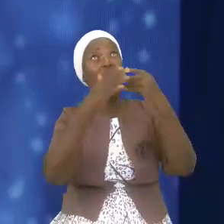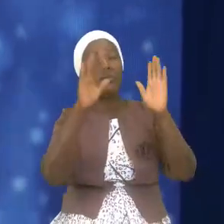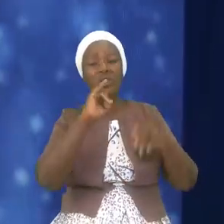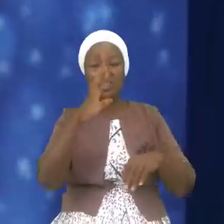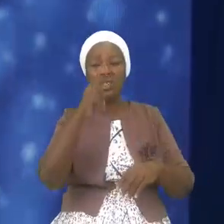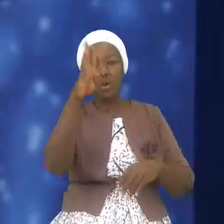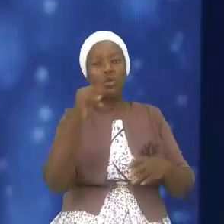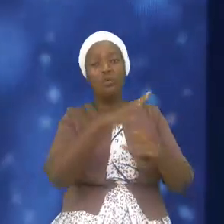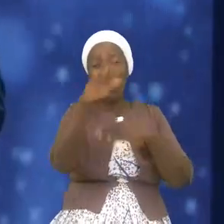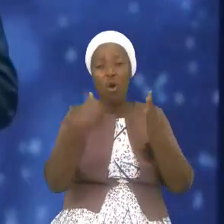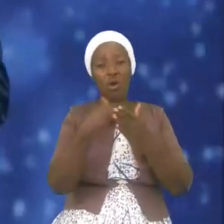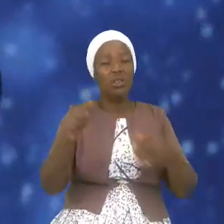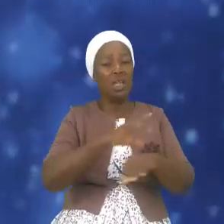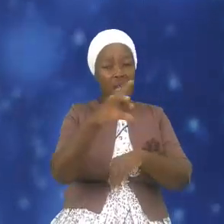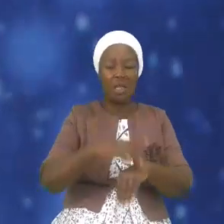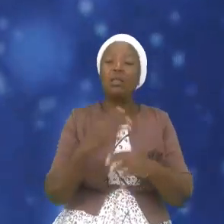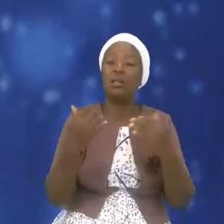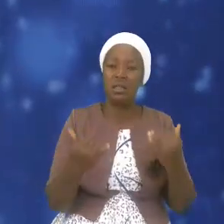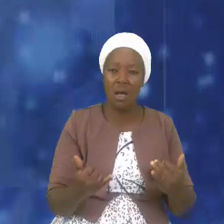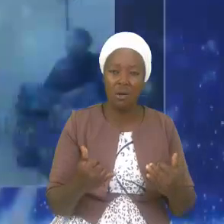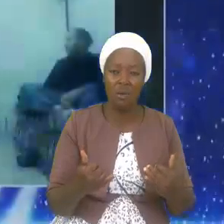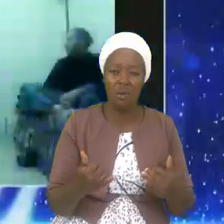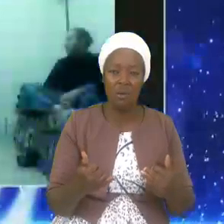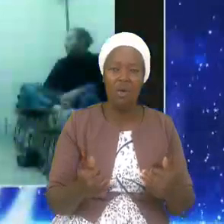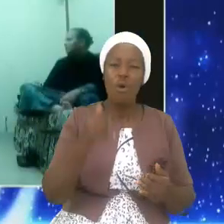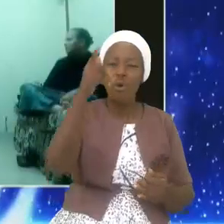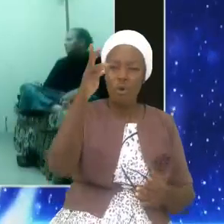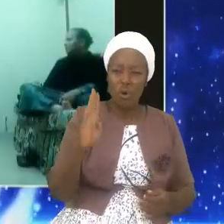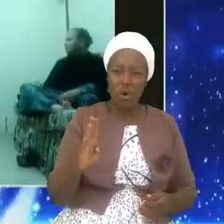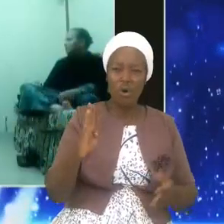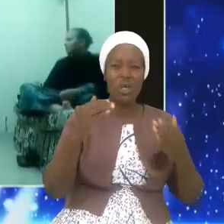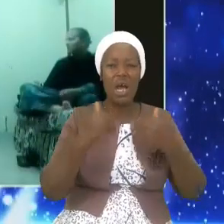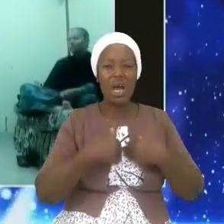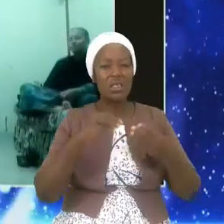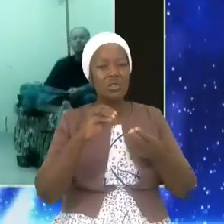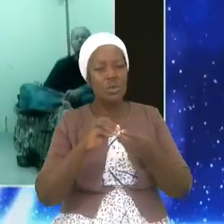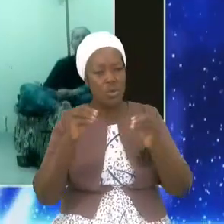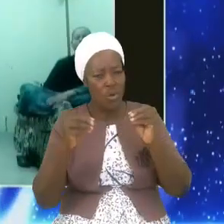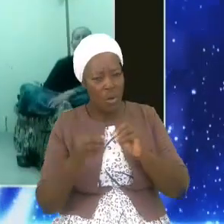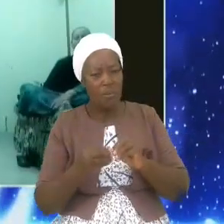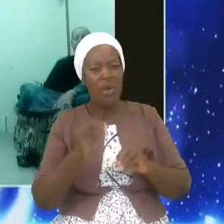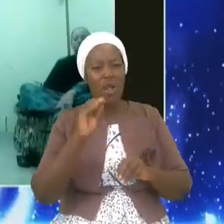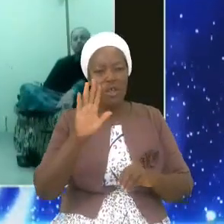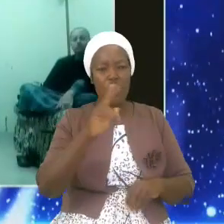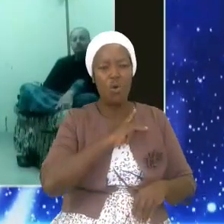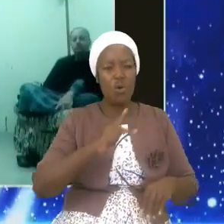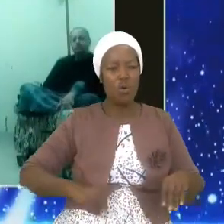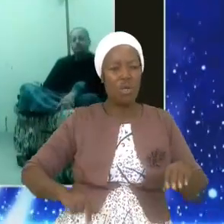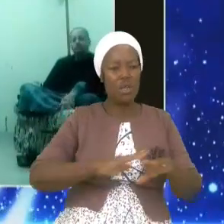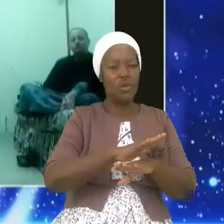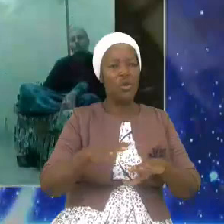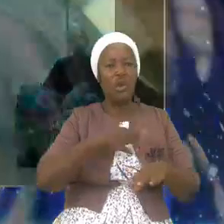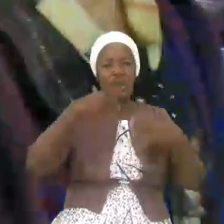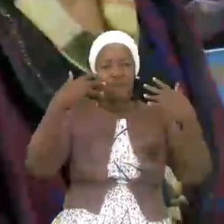God has numbered thy kingdom and finished it. I pray your life will not finish